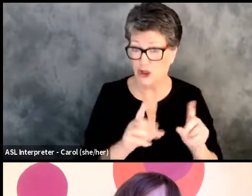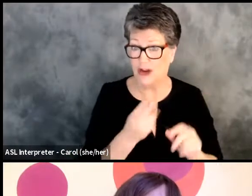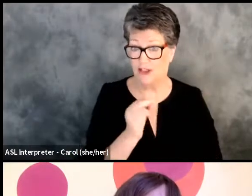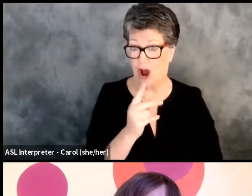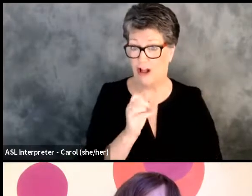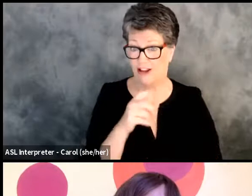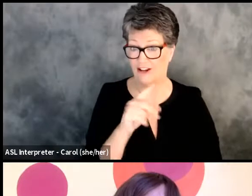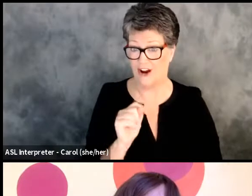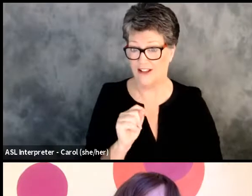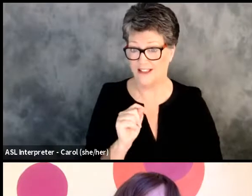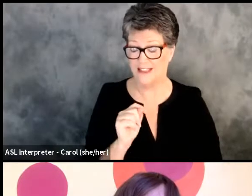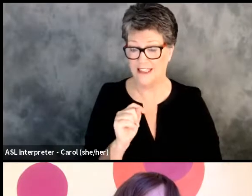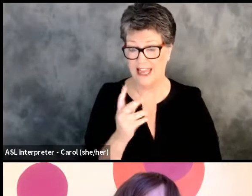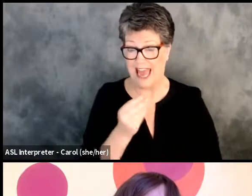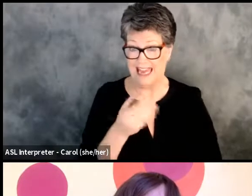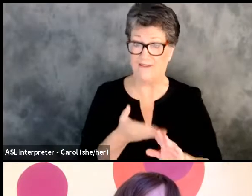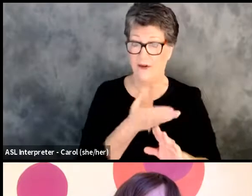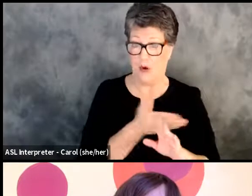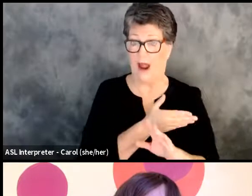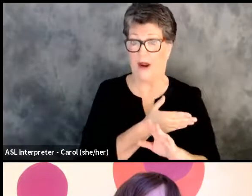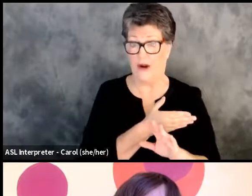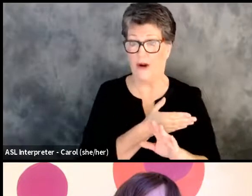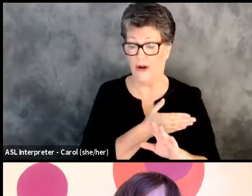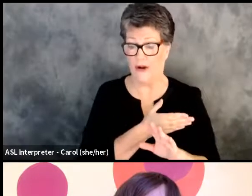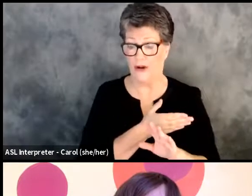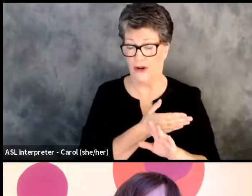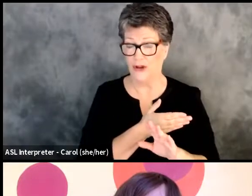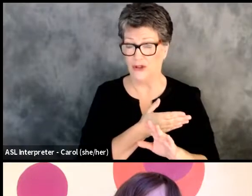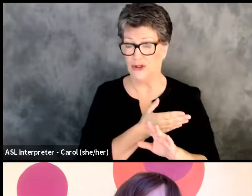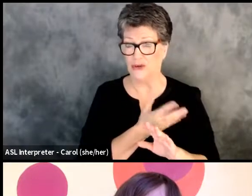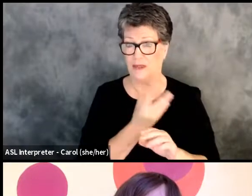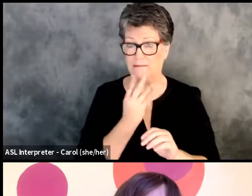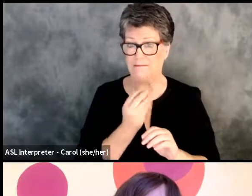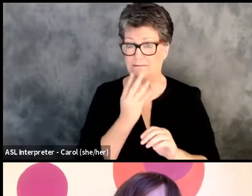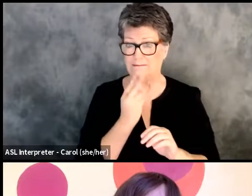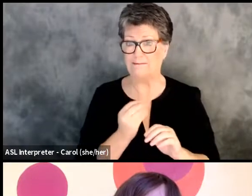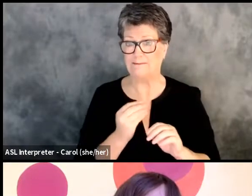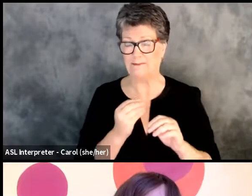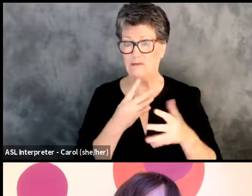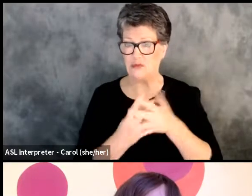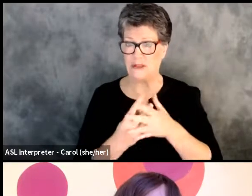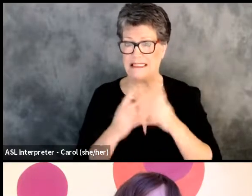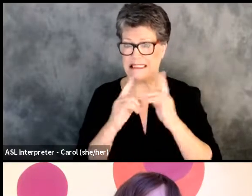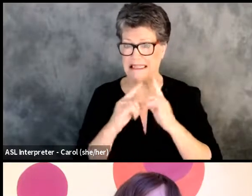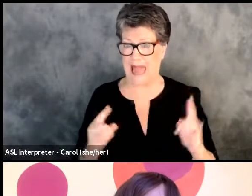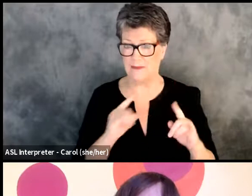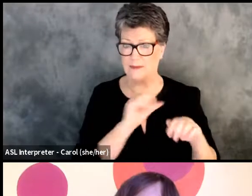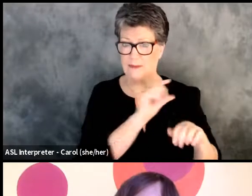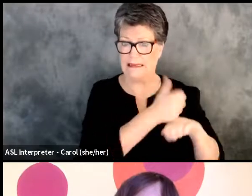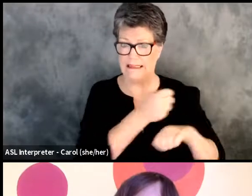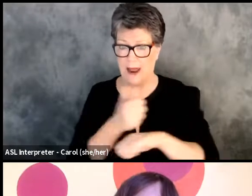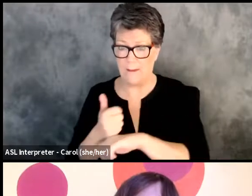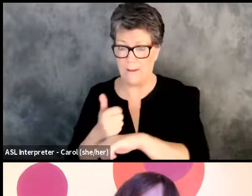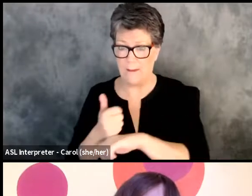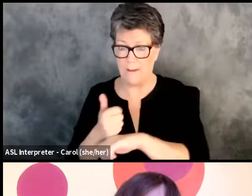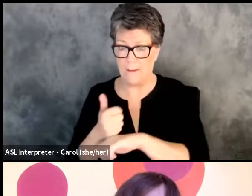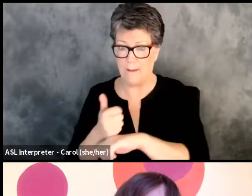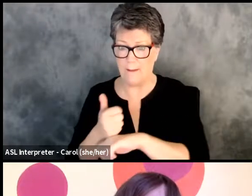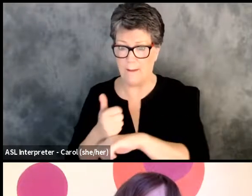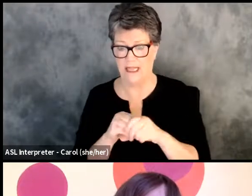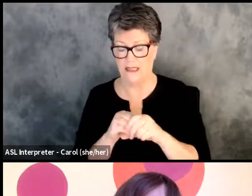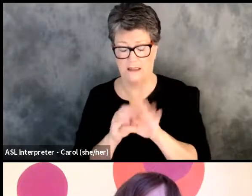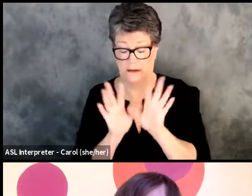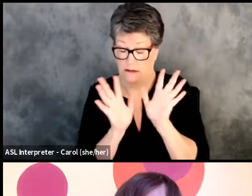Holocaust and even prior to concentration camps being set up in being